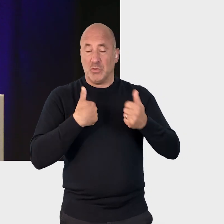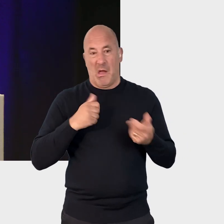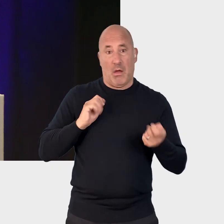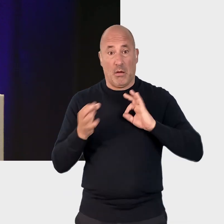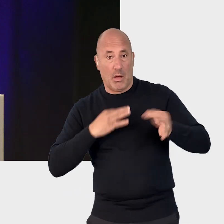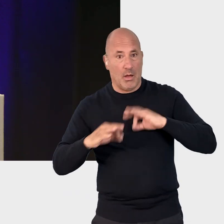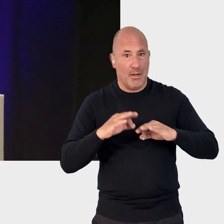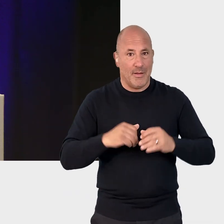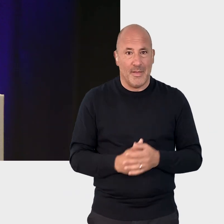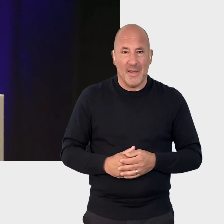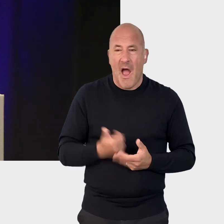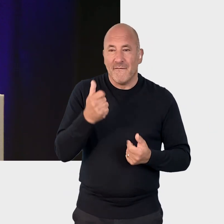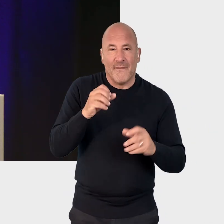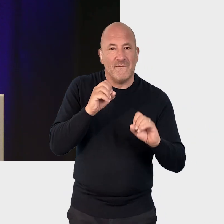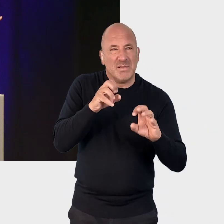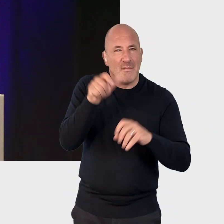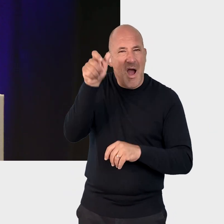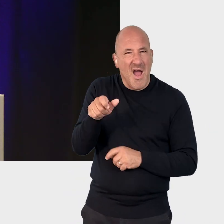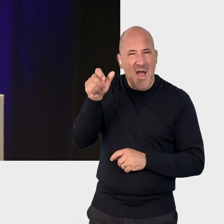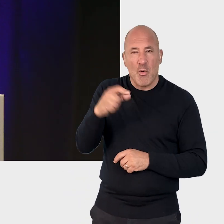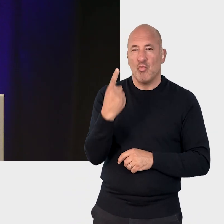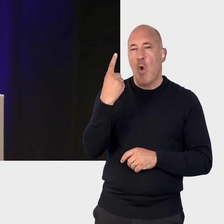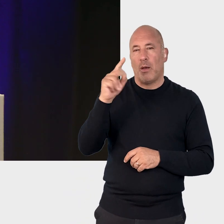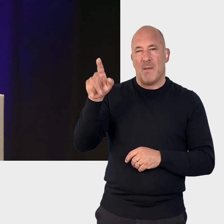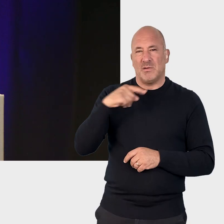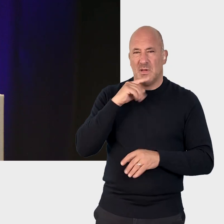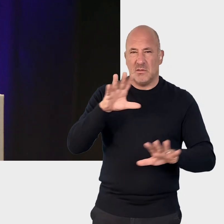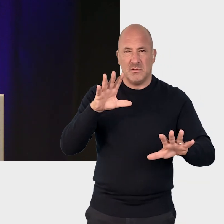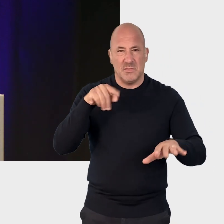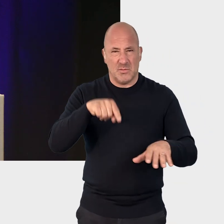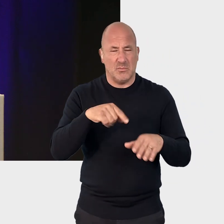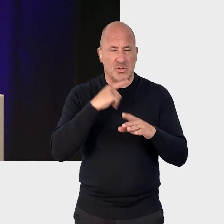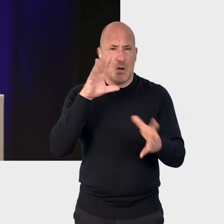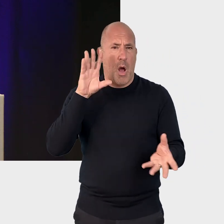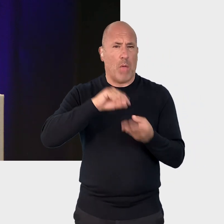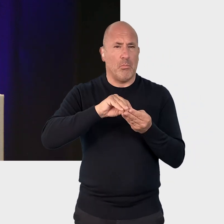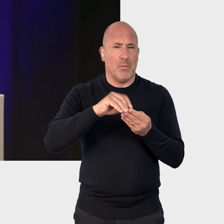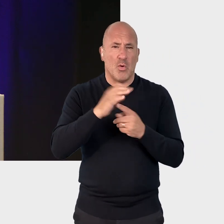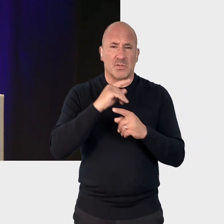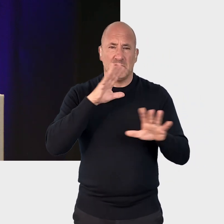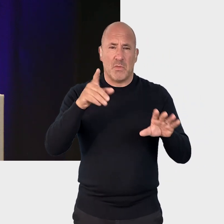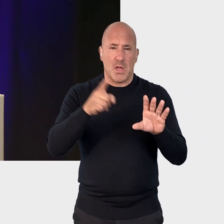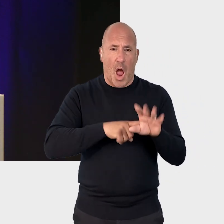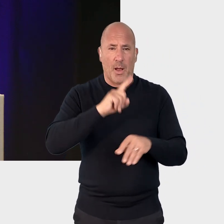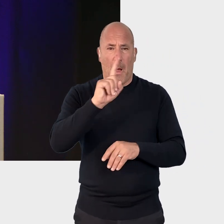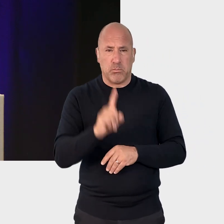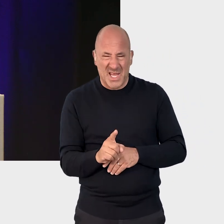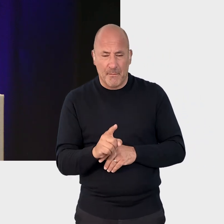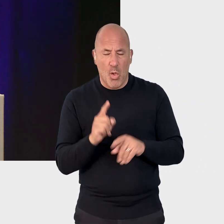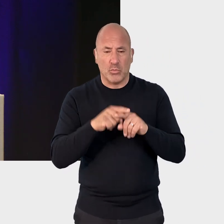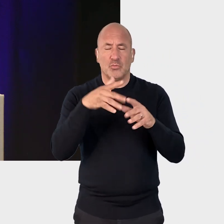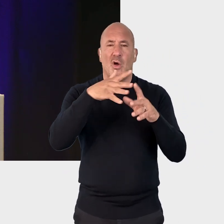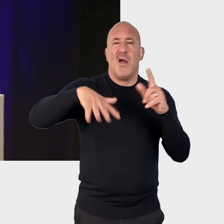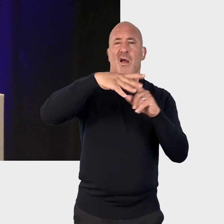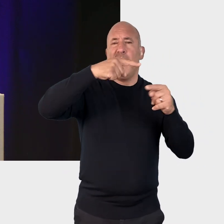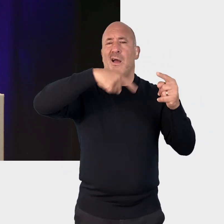change what happens in them. There are a few bits of feedback on this slide, but one parent really sums up the importance of this work,